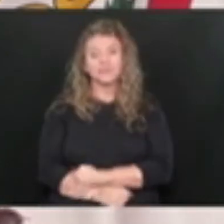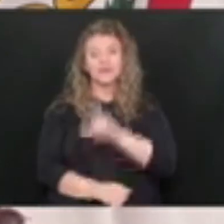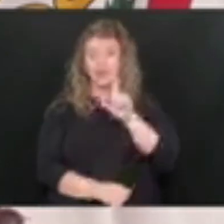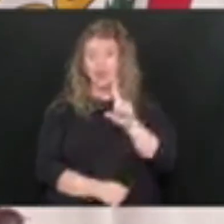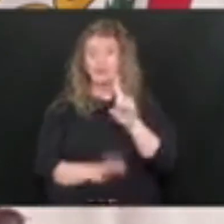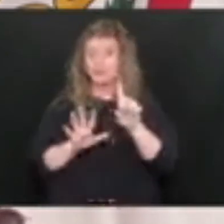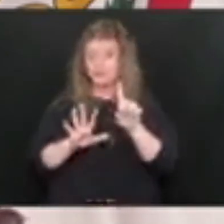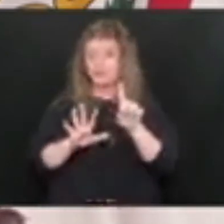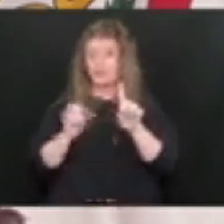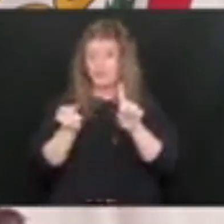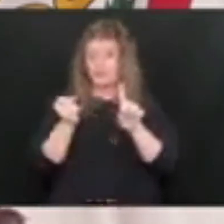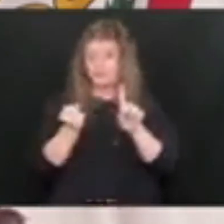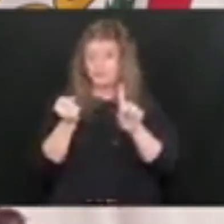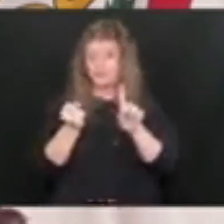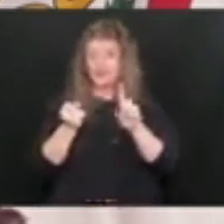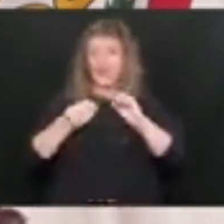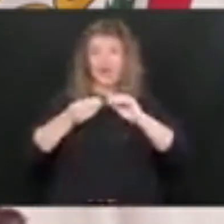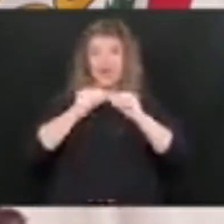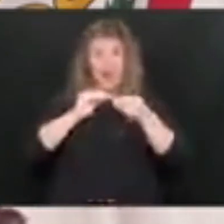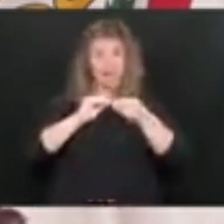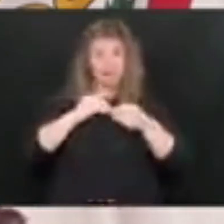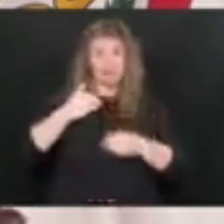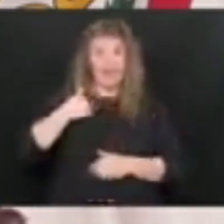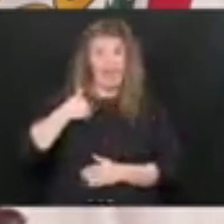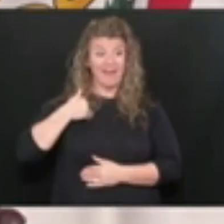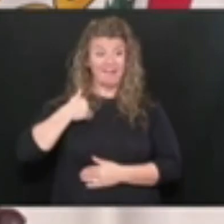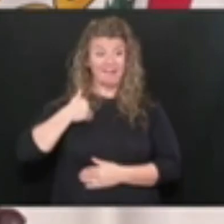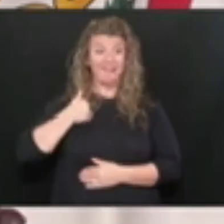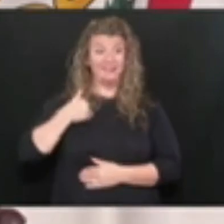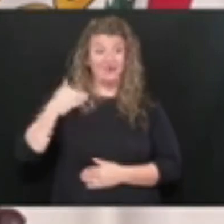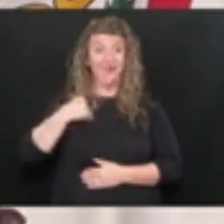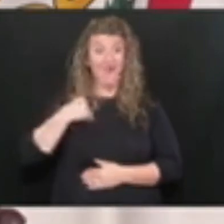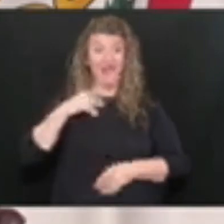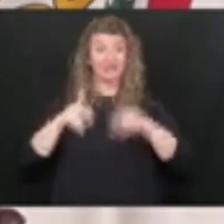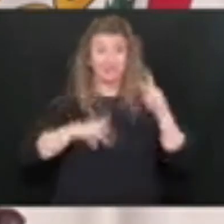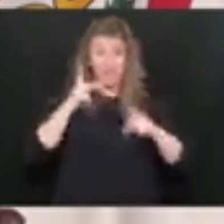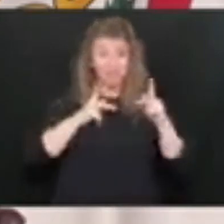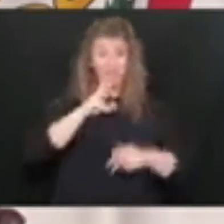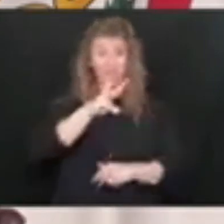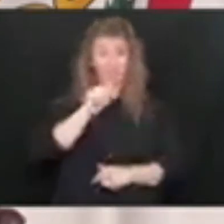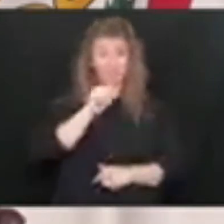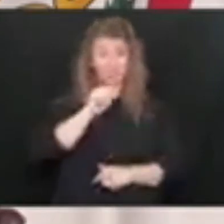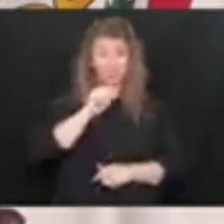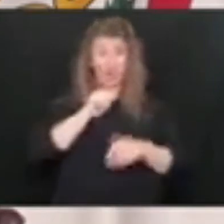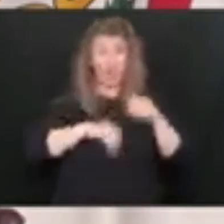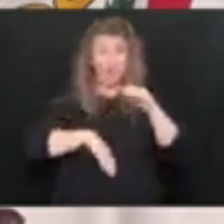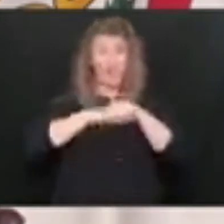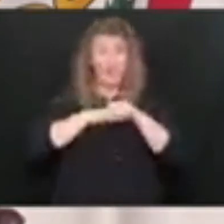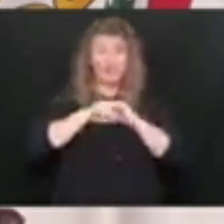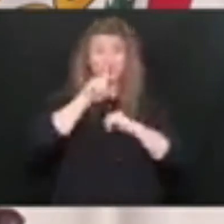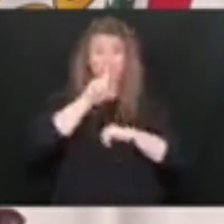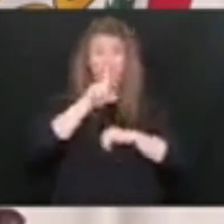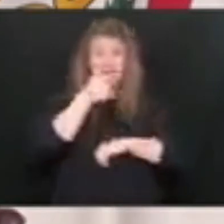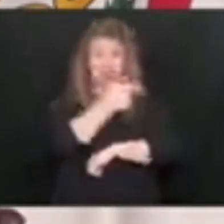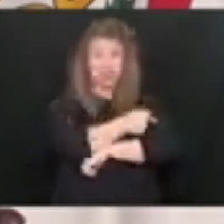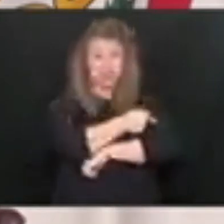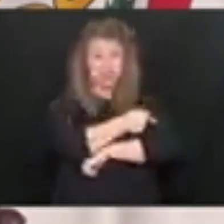me on this. The numbers that I have is we have people in West Virginia with at least one dose,